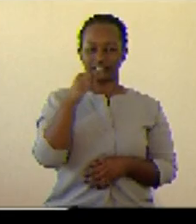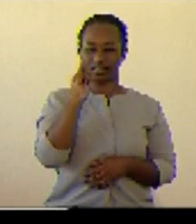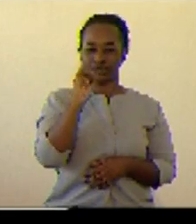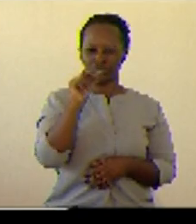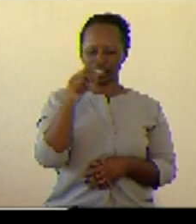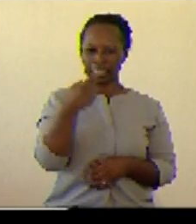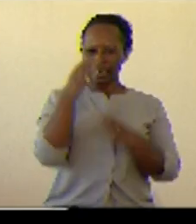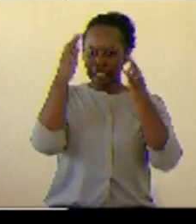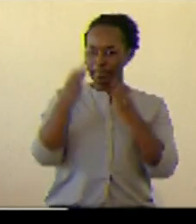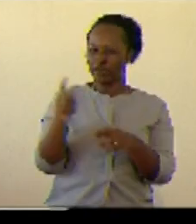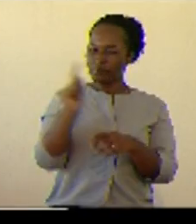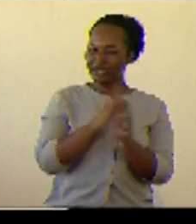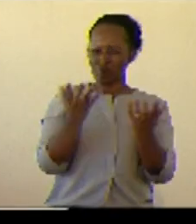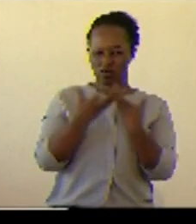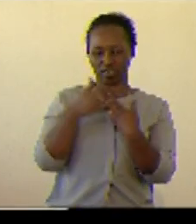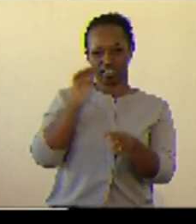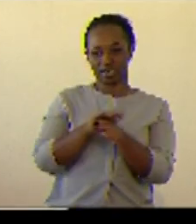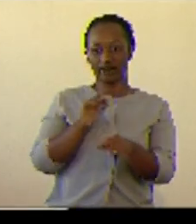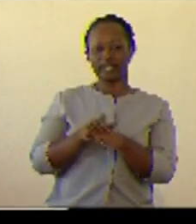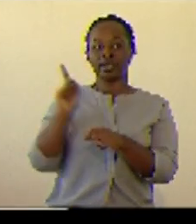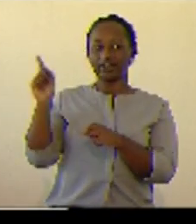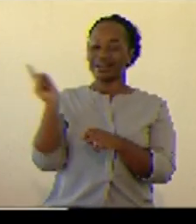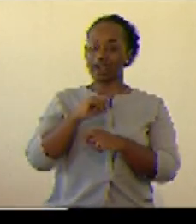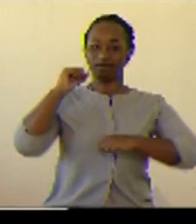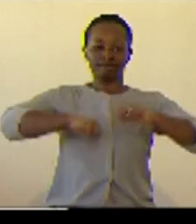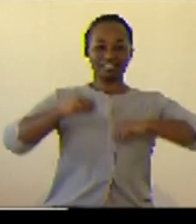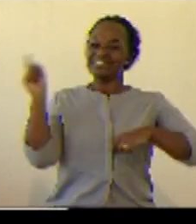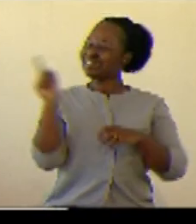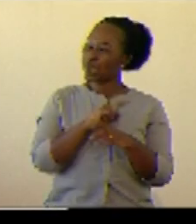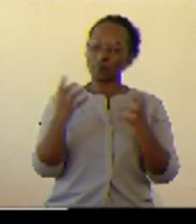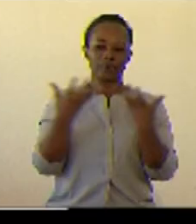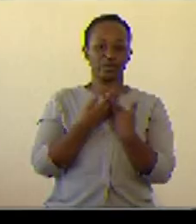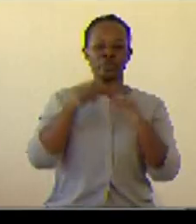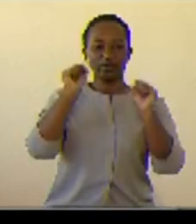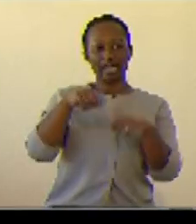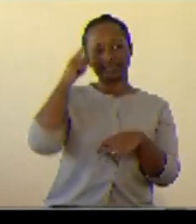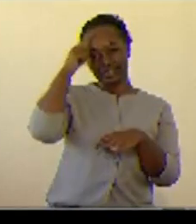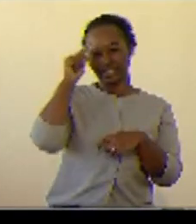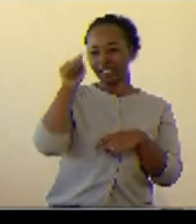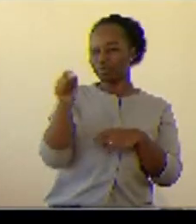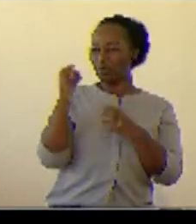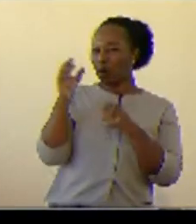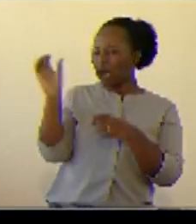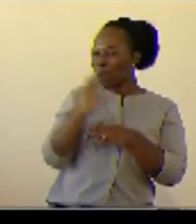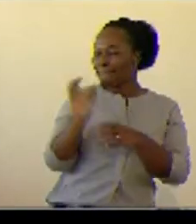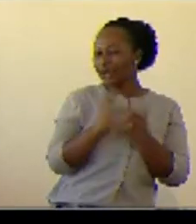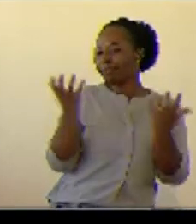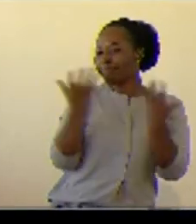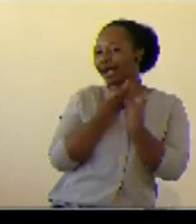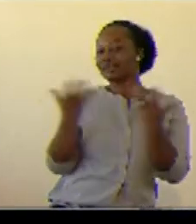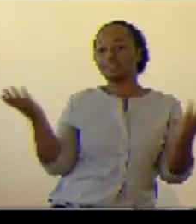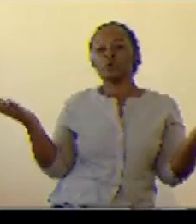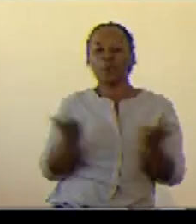Here, goods don't compete. They are not related. You can ask yourself, why should such a farms merge if goods are not